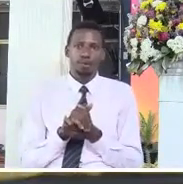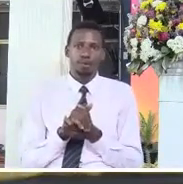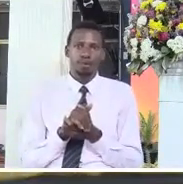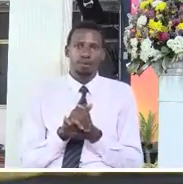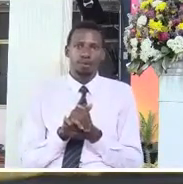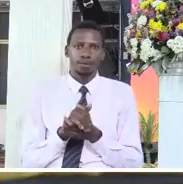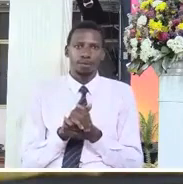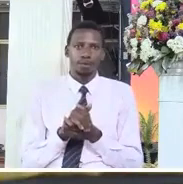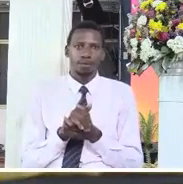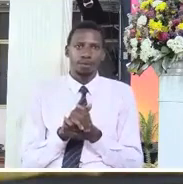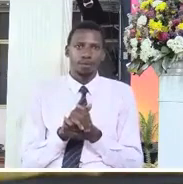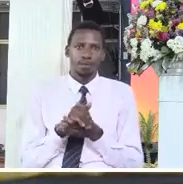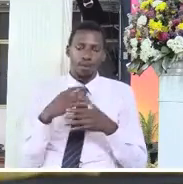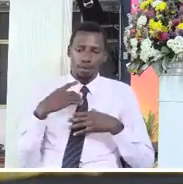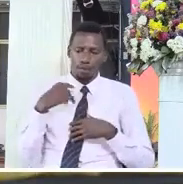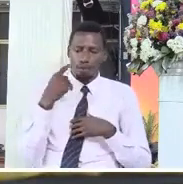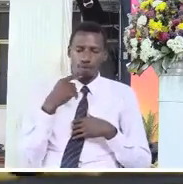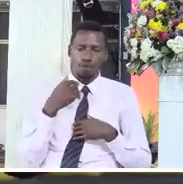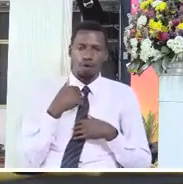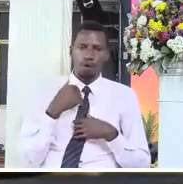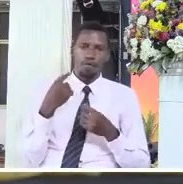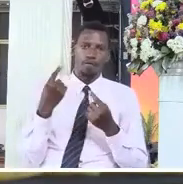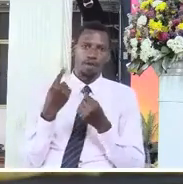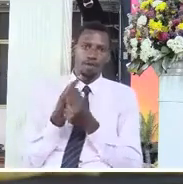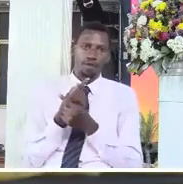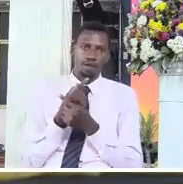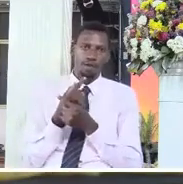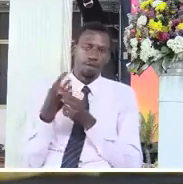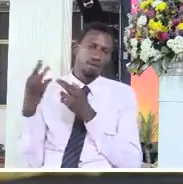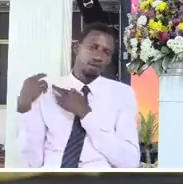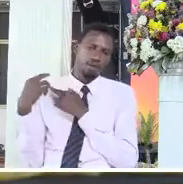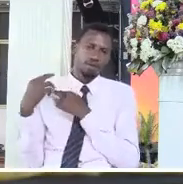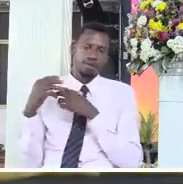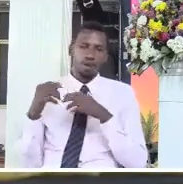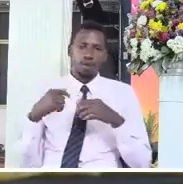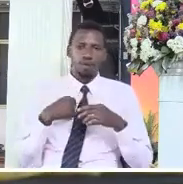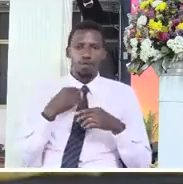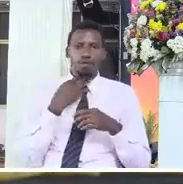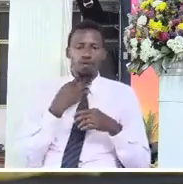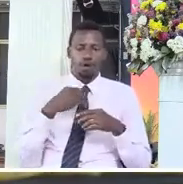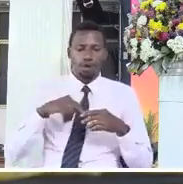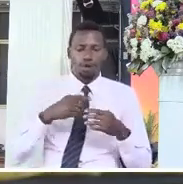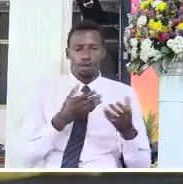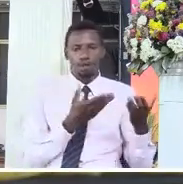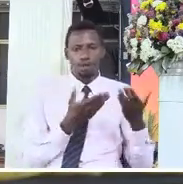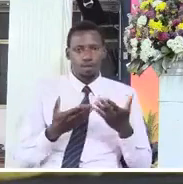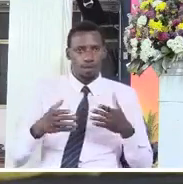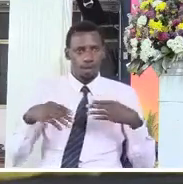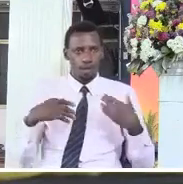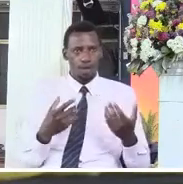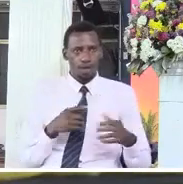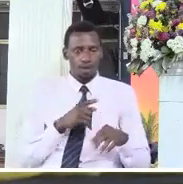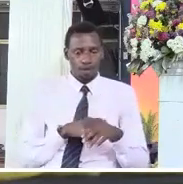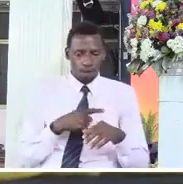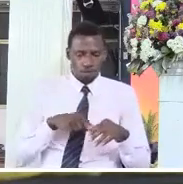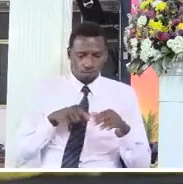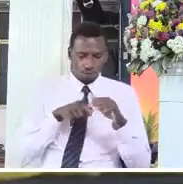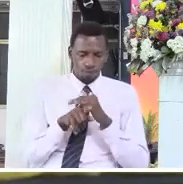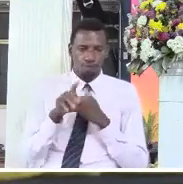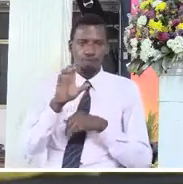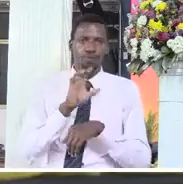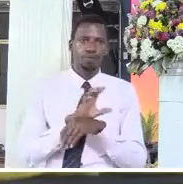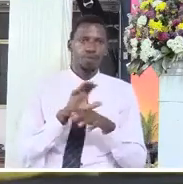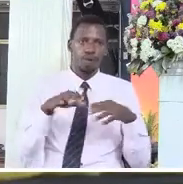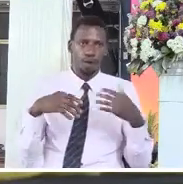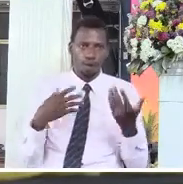the younger people or people who have different roles. So how I'd like us to be received when we come to the church